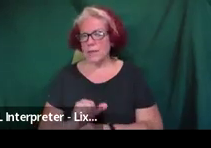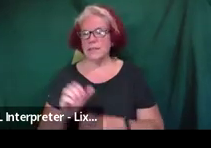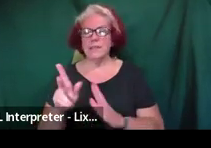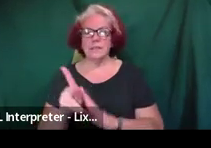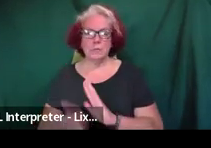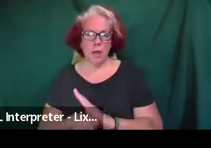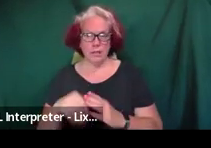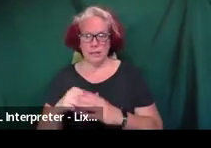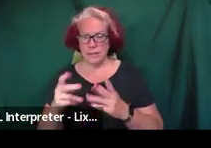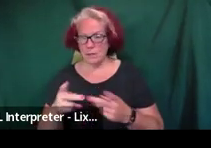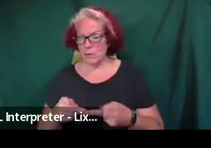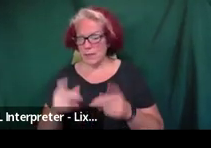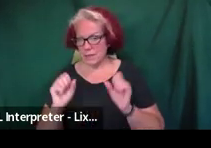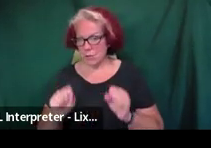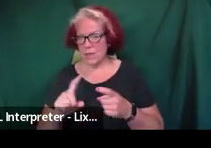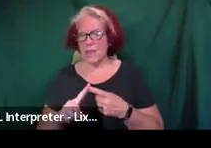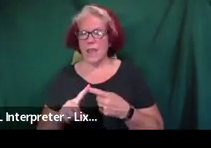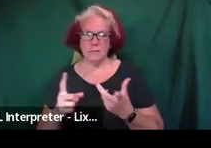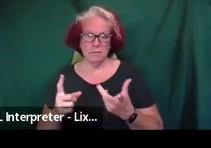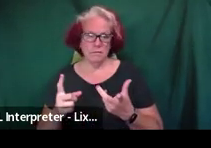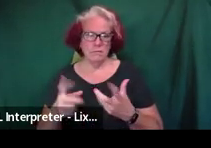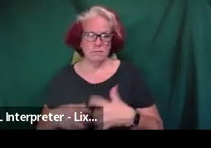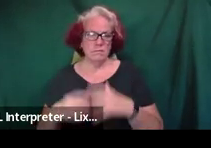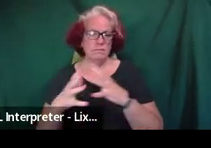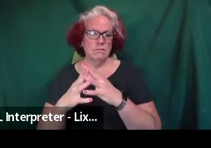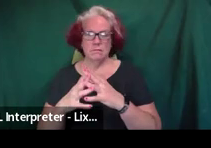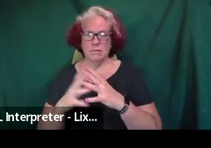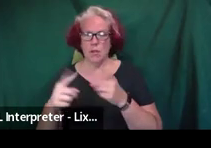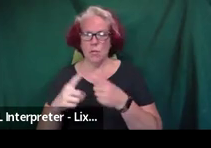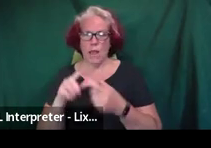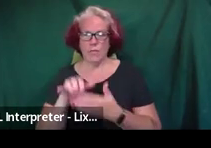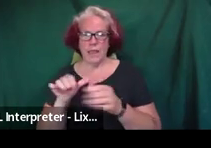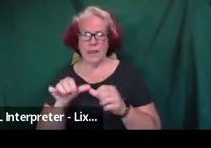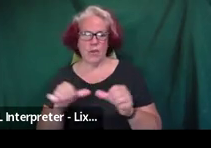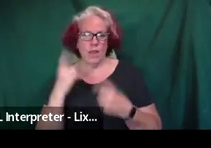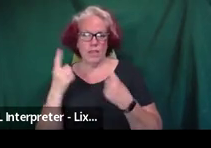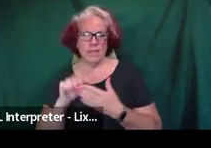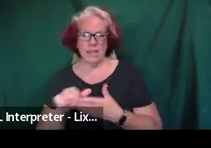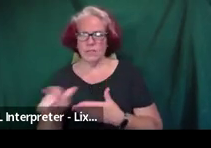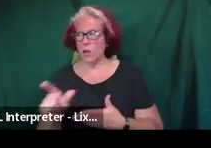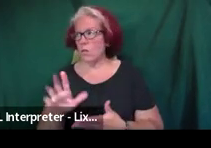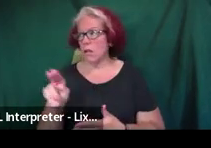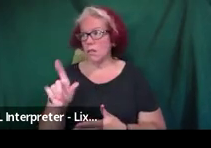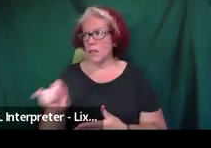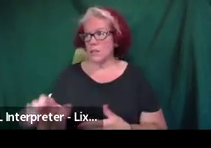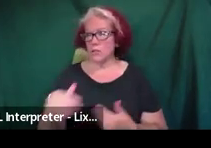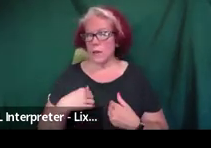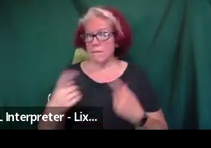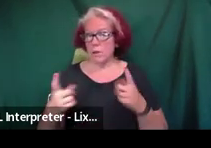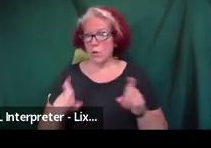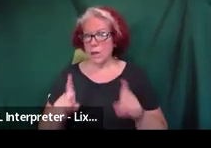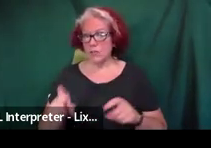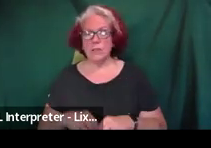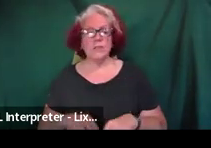place that we can implement around that area. So I think that's it on that, unless there are questions. I